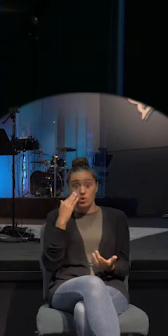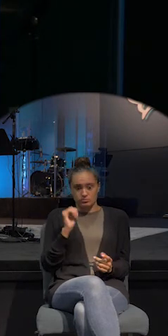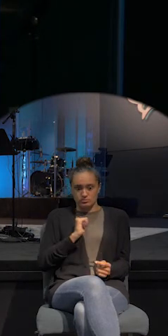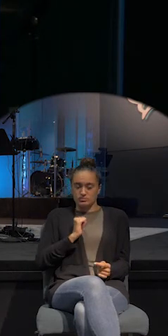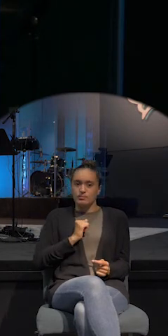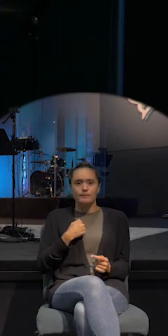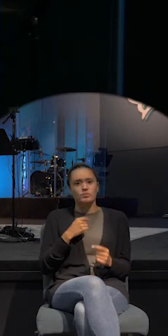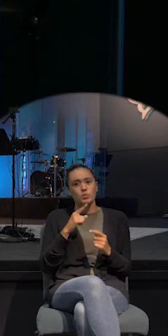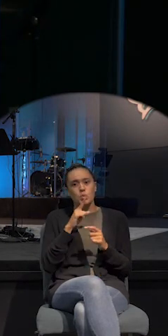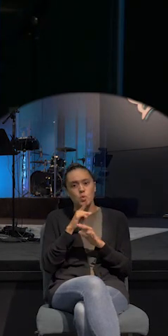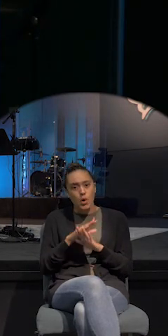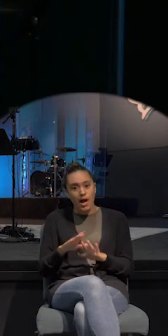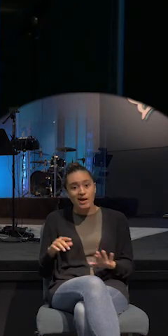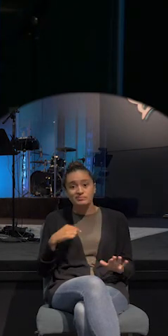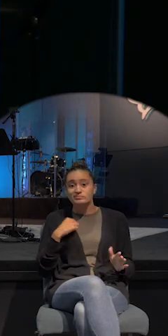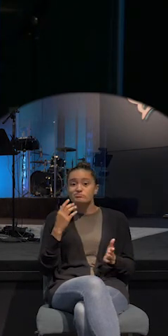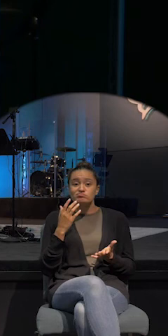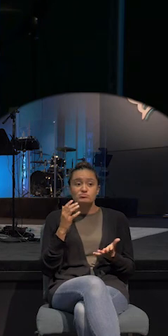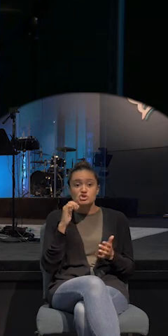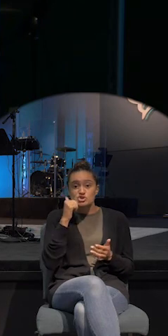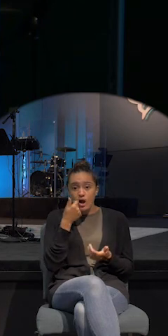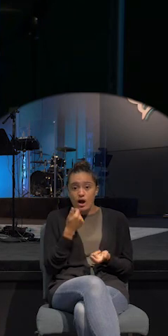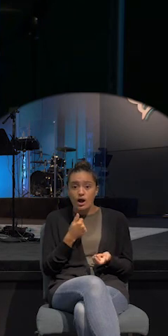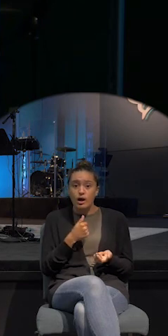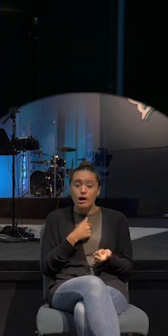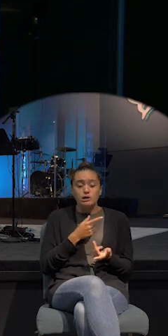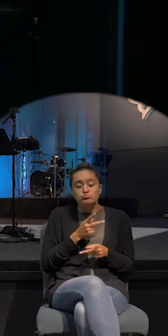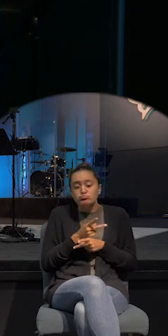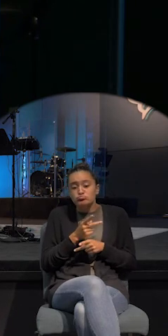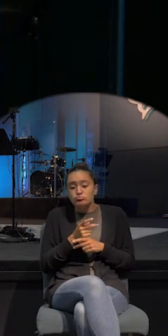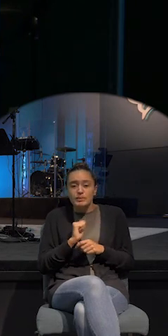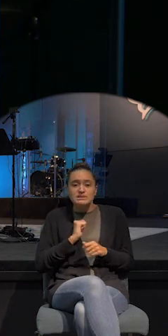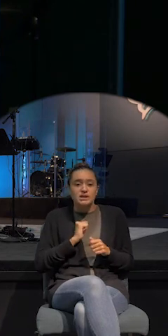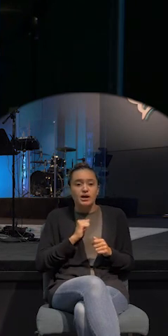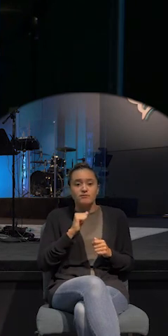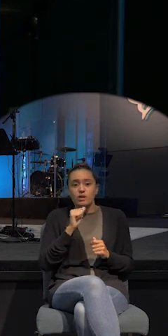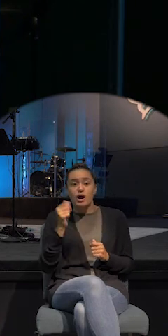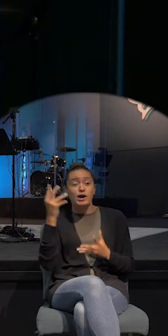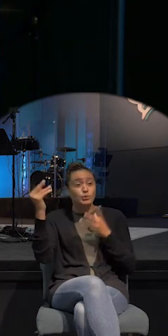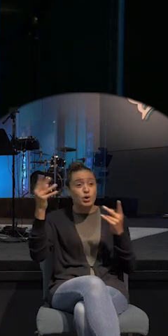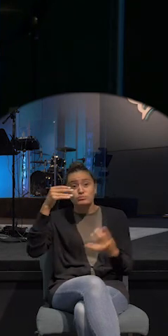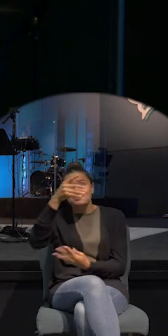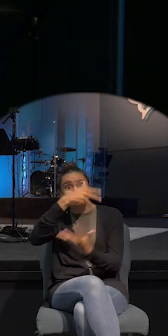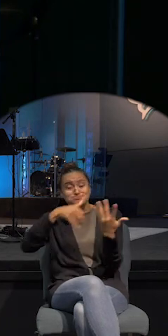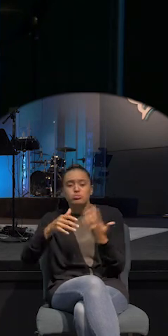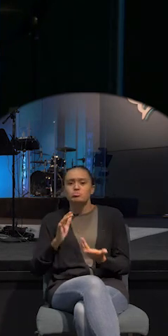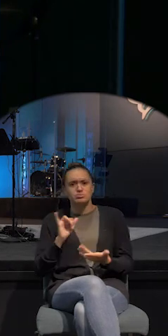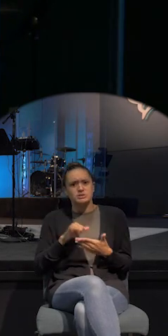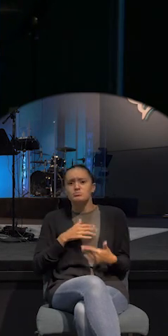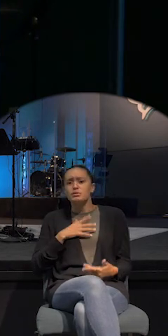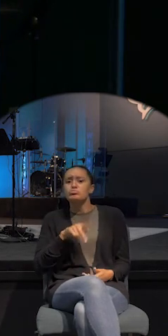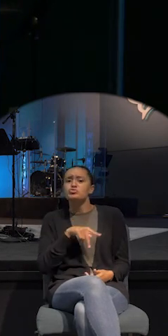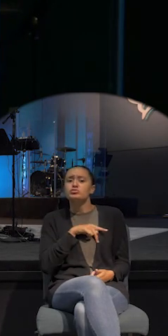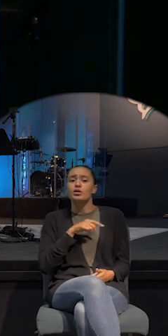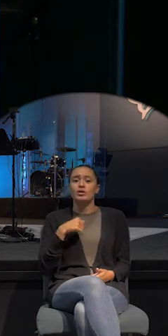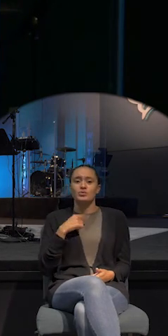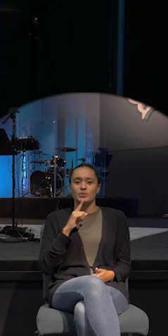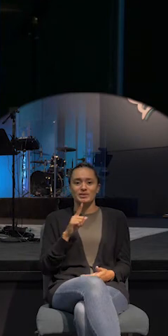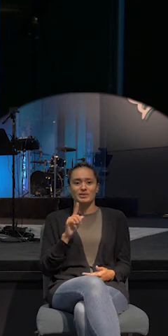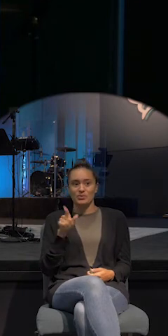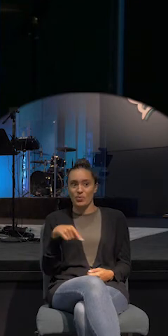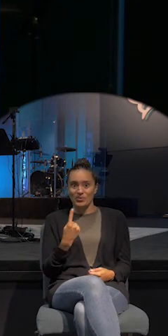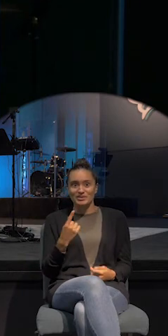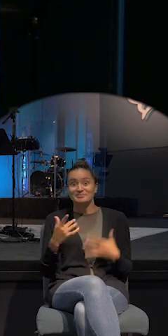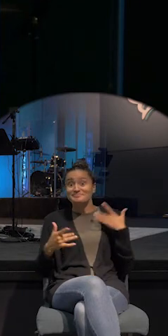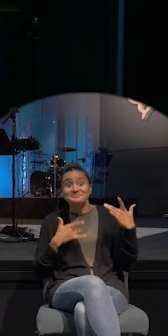I'm very quiet, that I just kind of keep to myself because that's my personality. That's how I am. I only come alive when I'm behind a